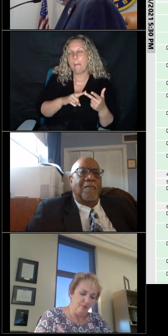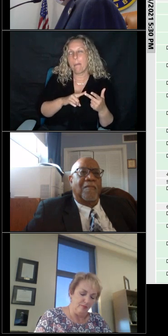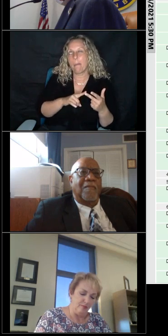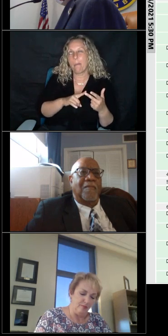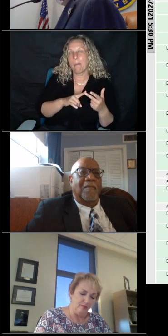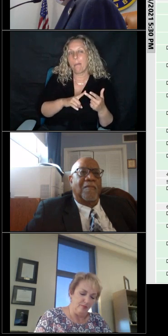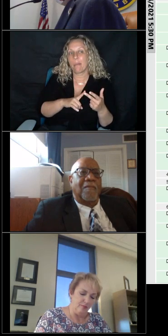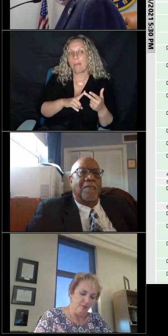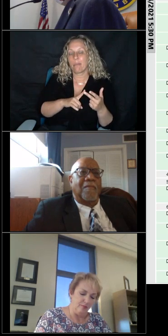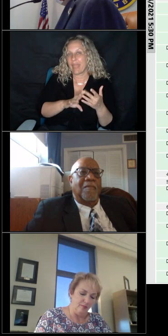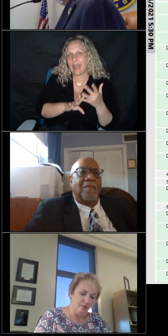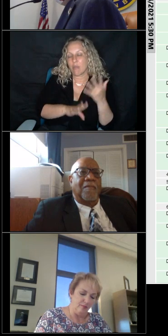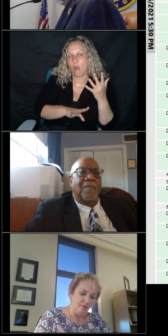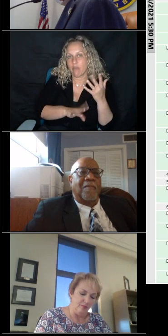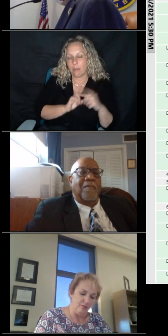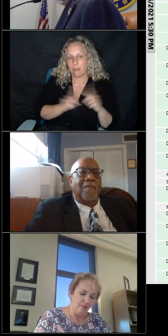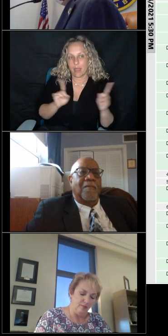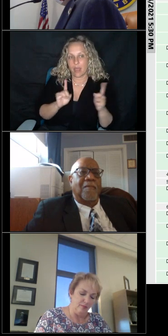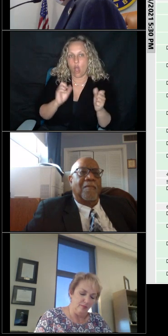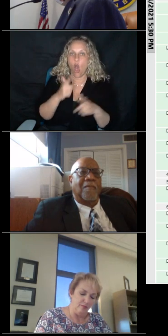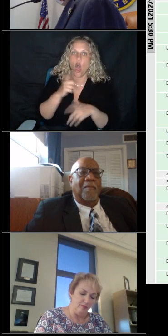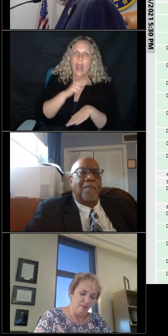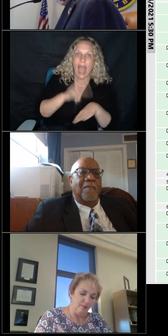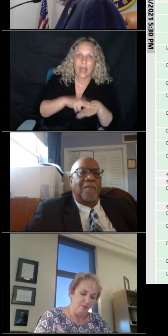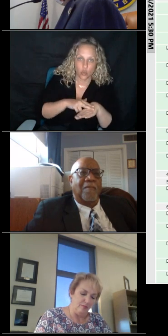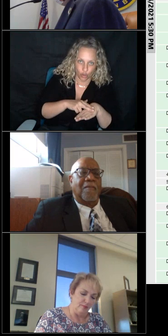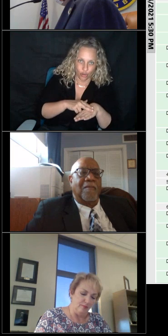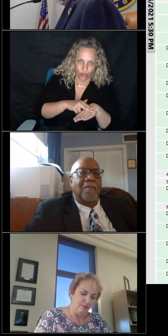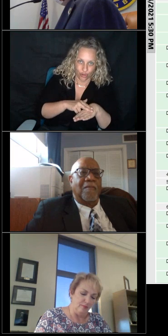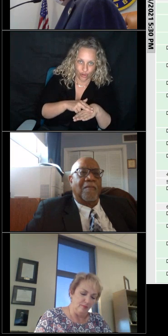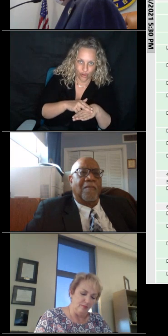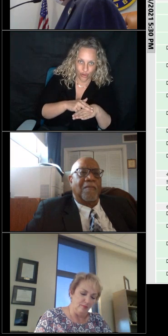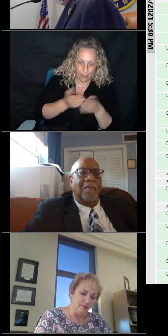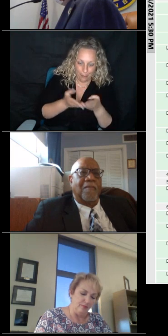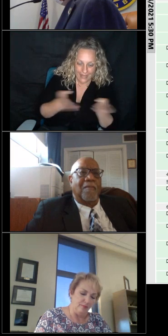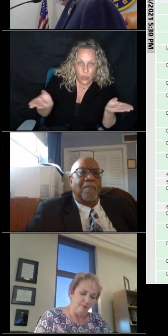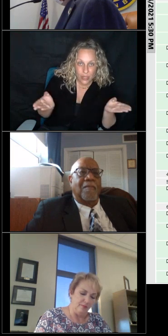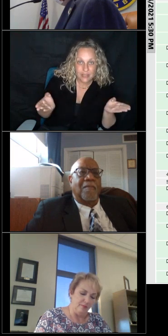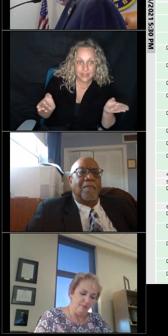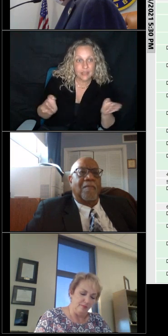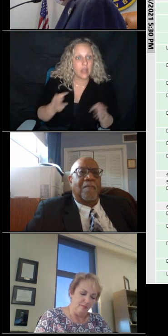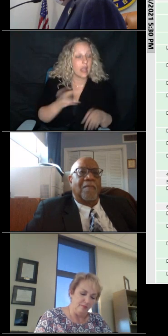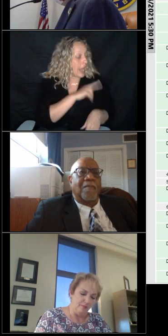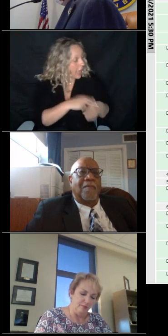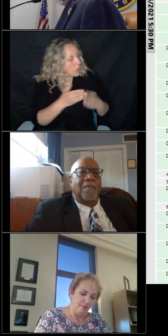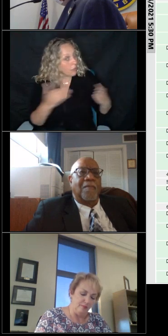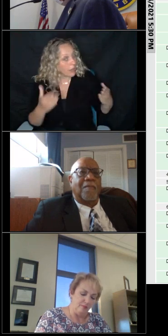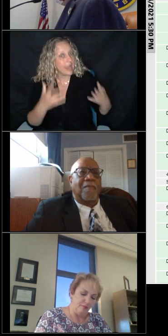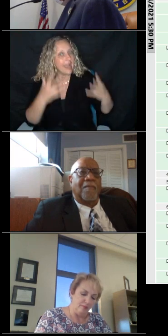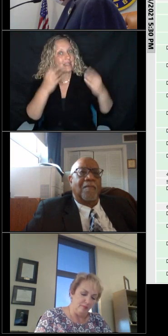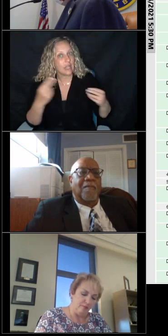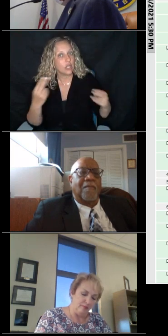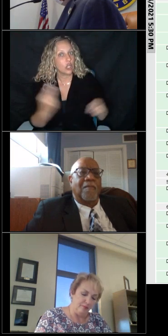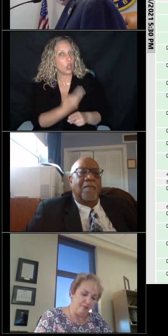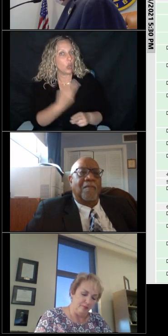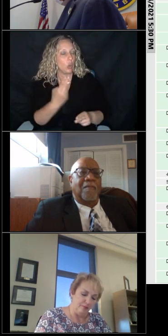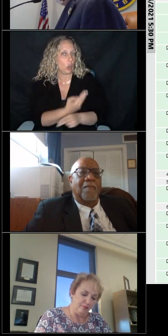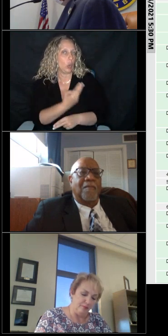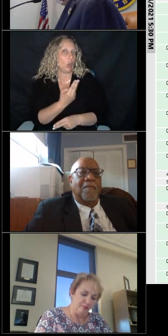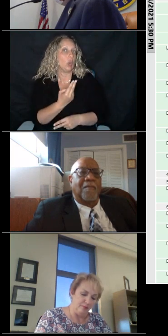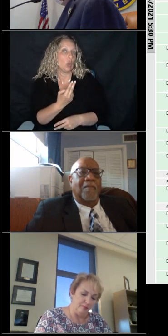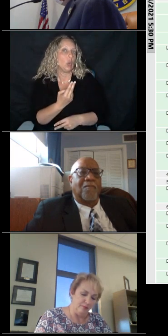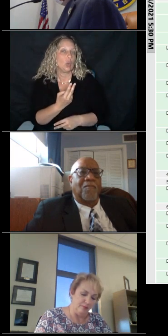I could name all of them, but all natural materials. Natural materials. So gently used clothing made